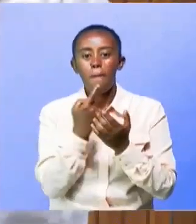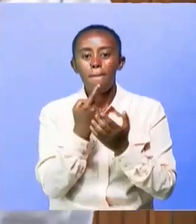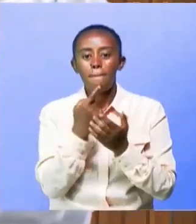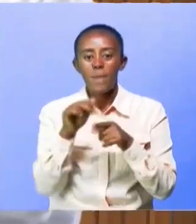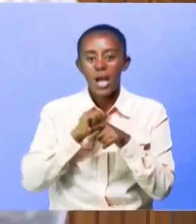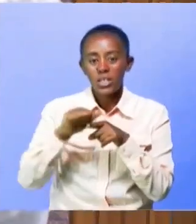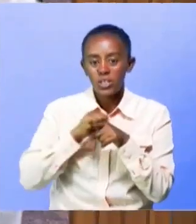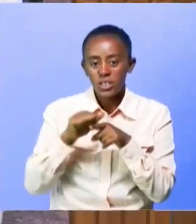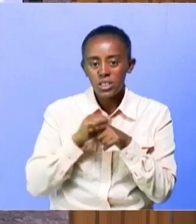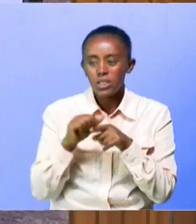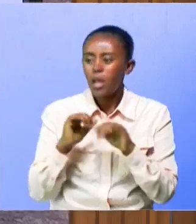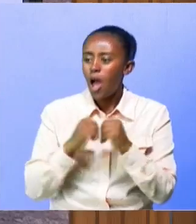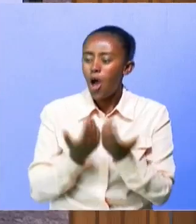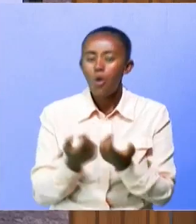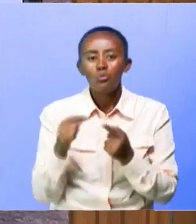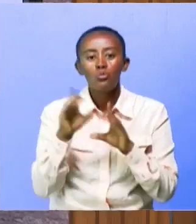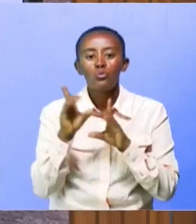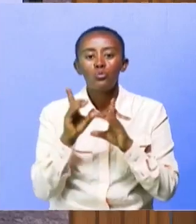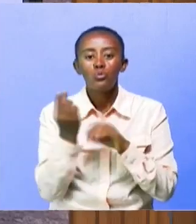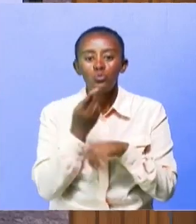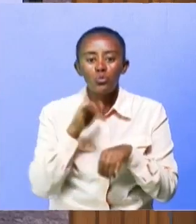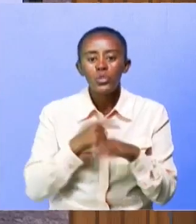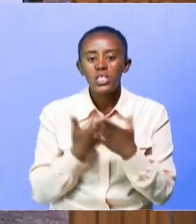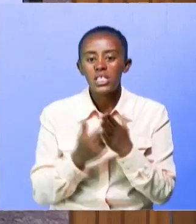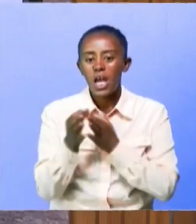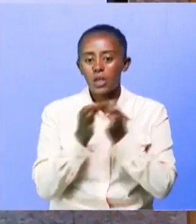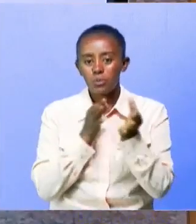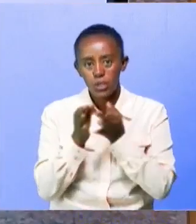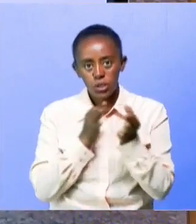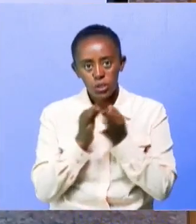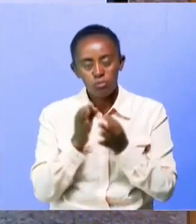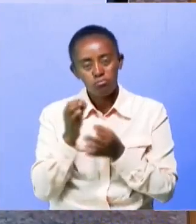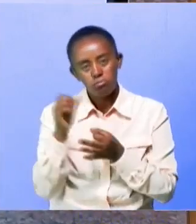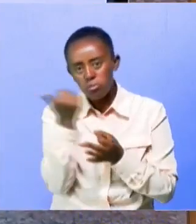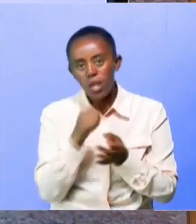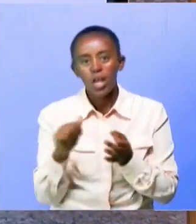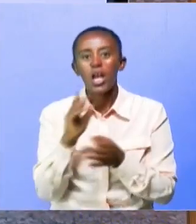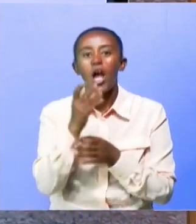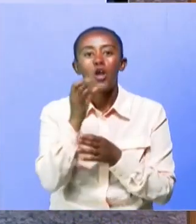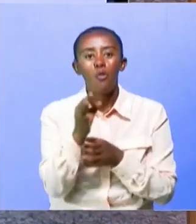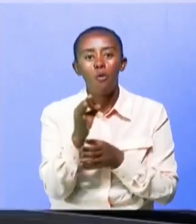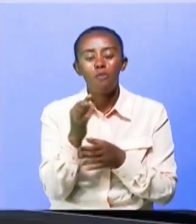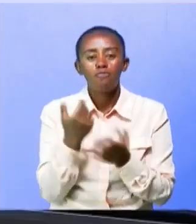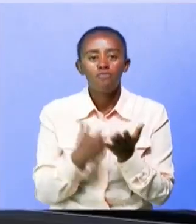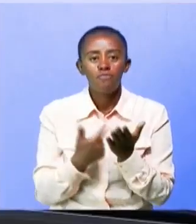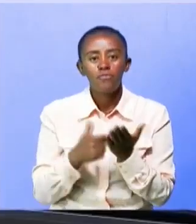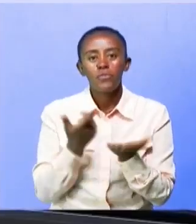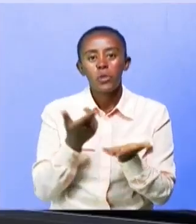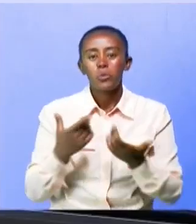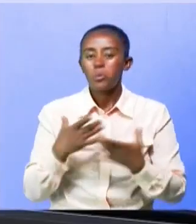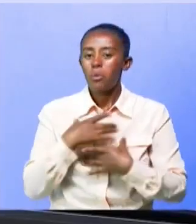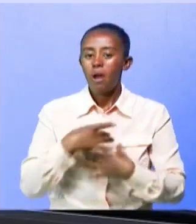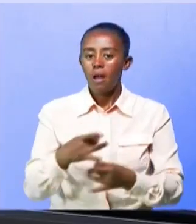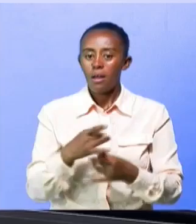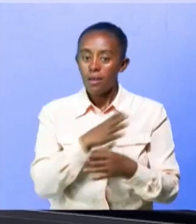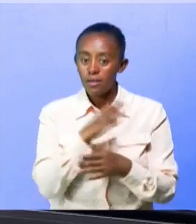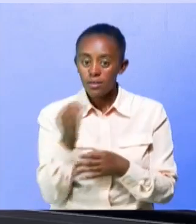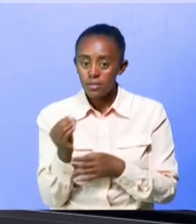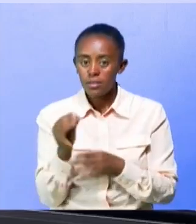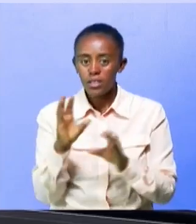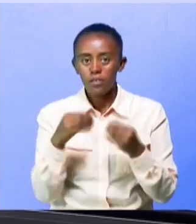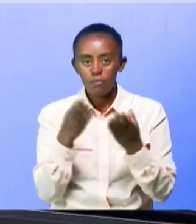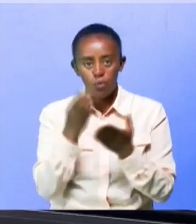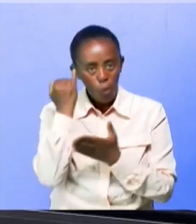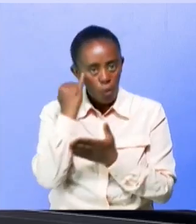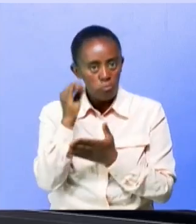friends how to use these expressions regarding any kind of issue that you're fond of or that you like, and give your